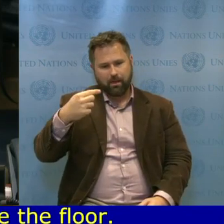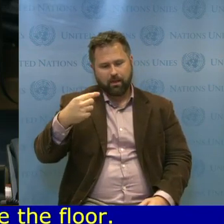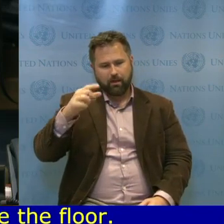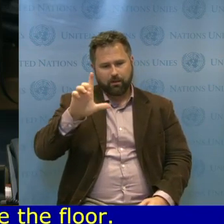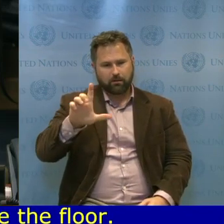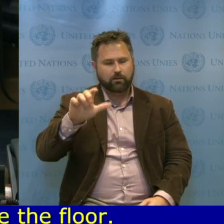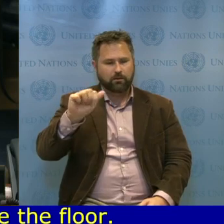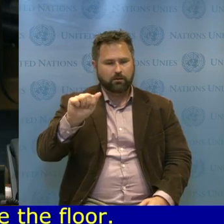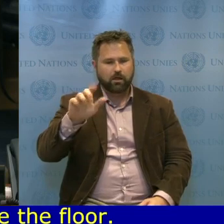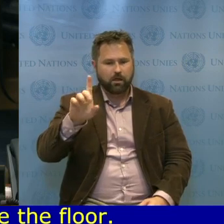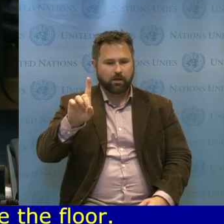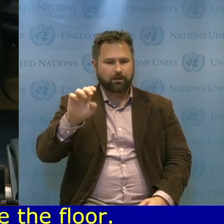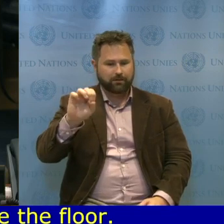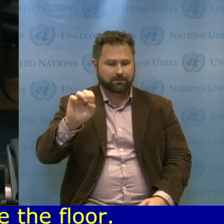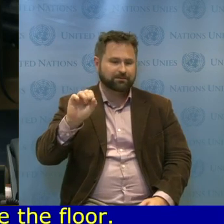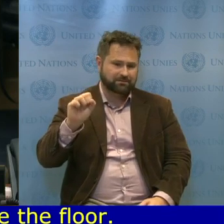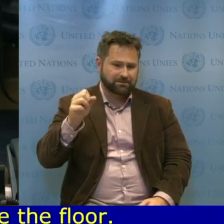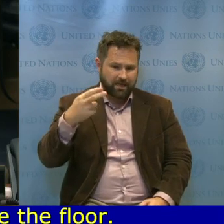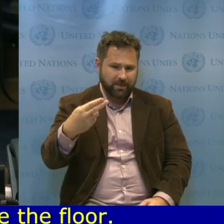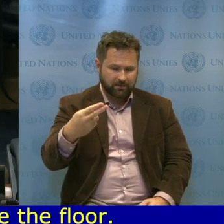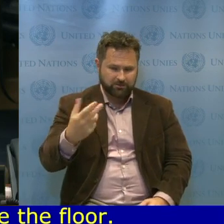floor.